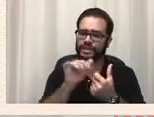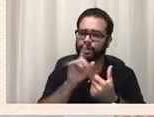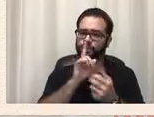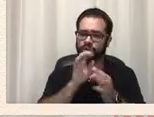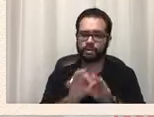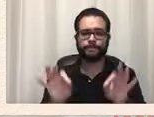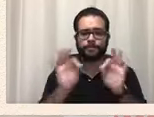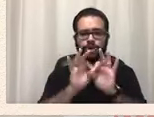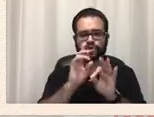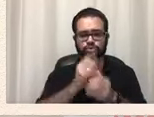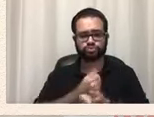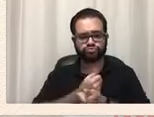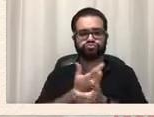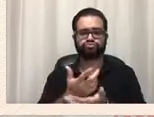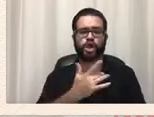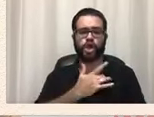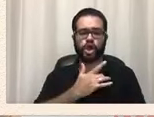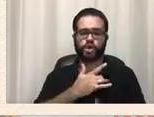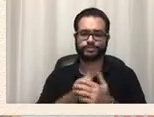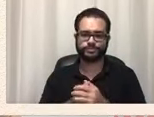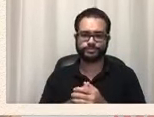That brings rest.